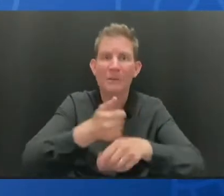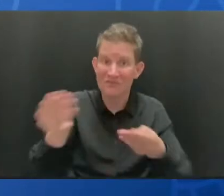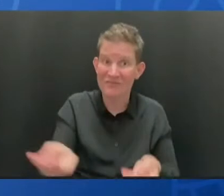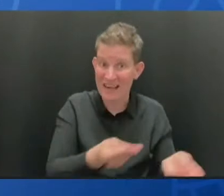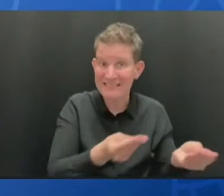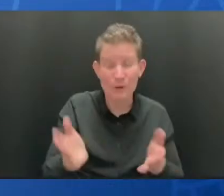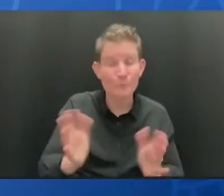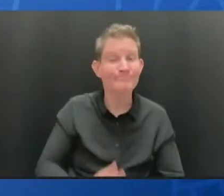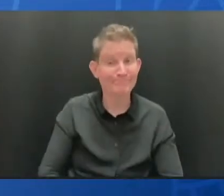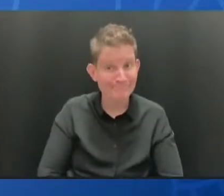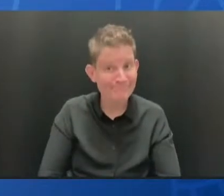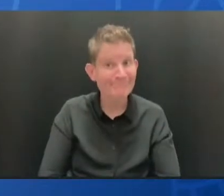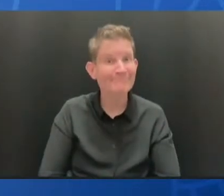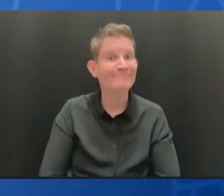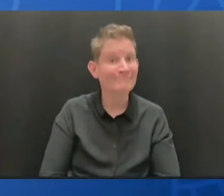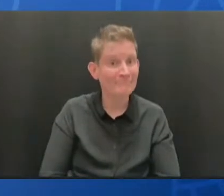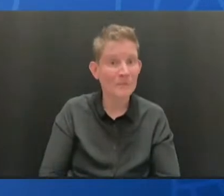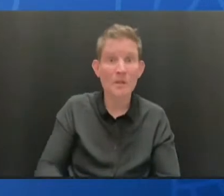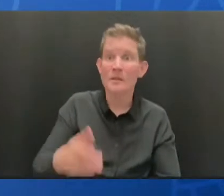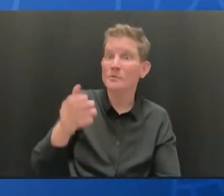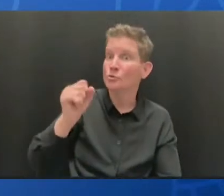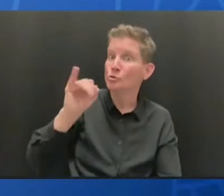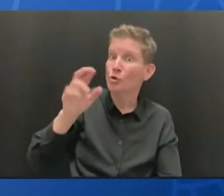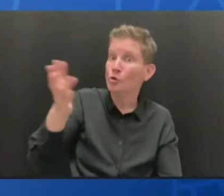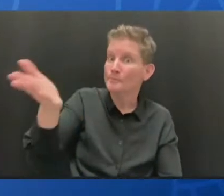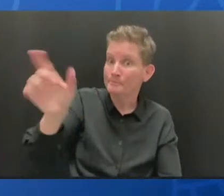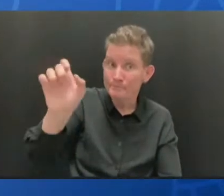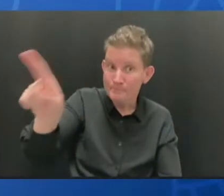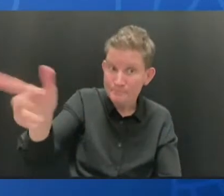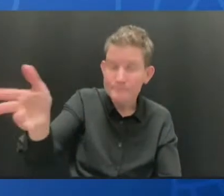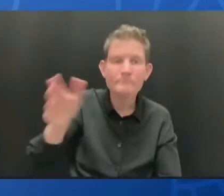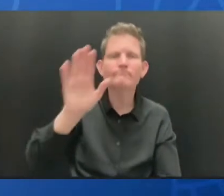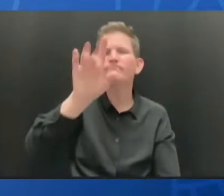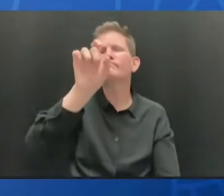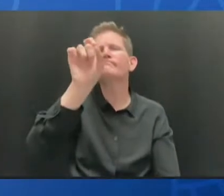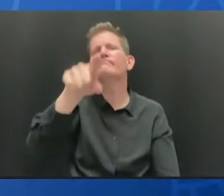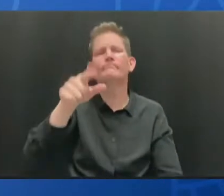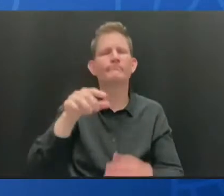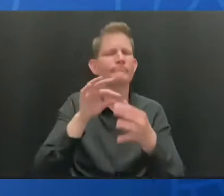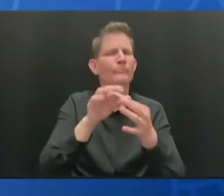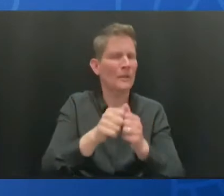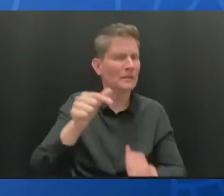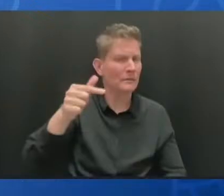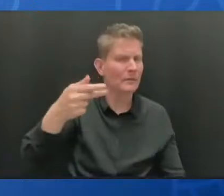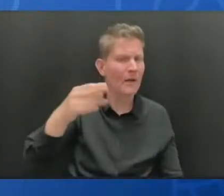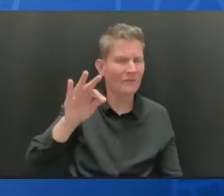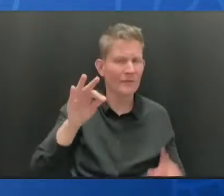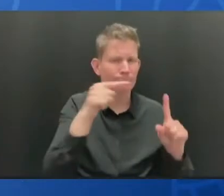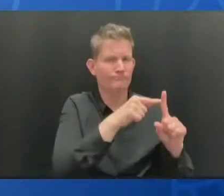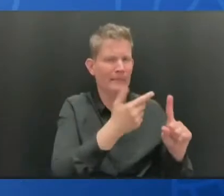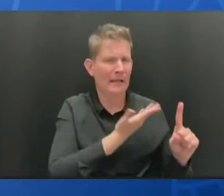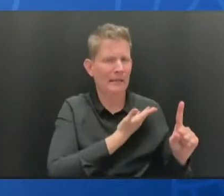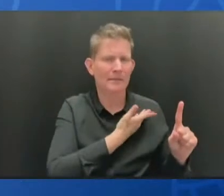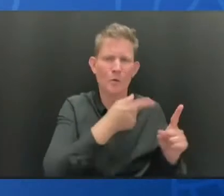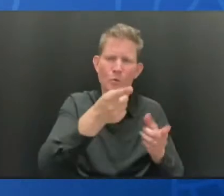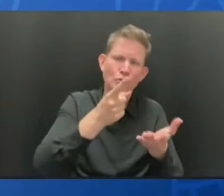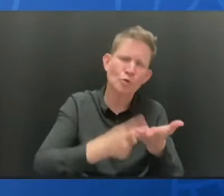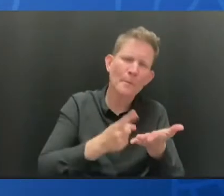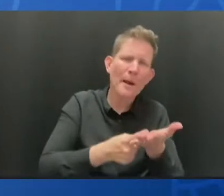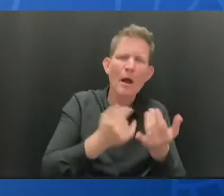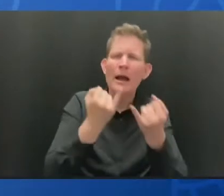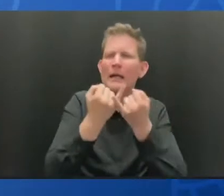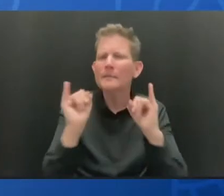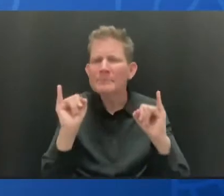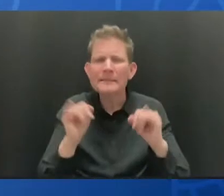dear. Just to follow up on the Gaza Humanitarian Foundation, because sure. I think you talked about independence and neutrality that was involved in this